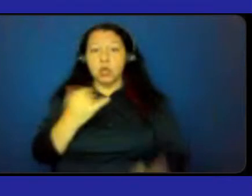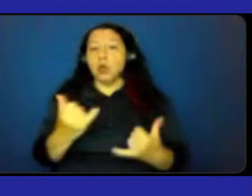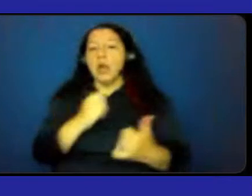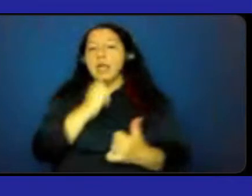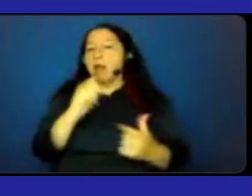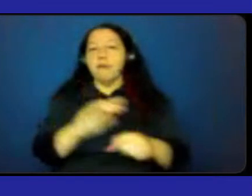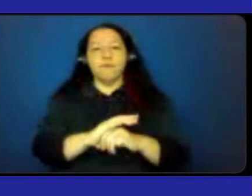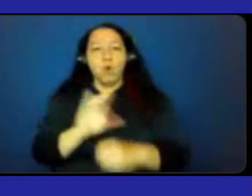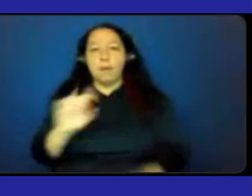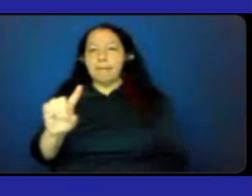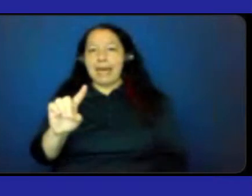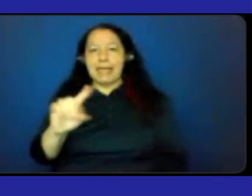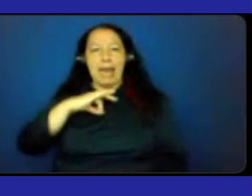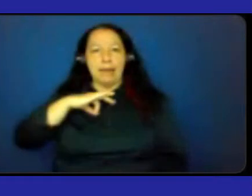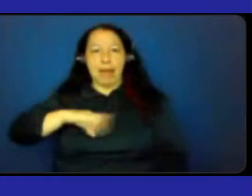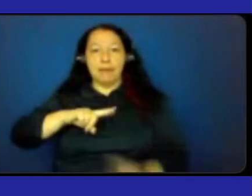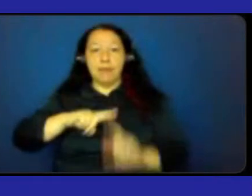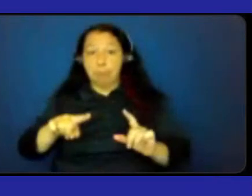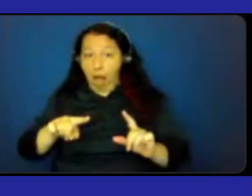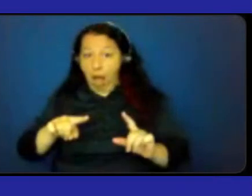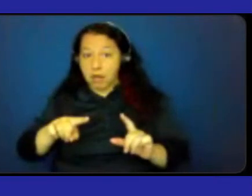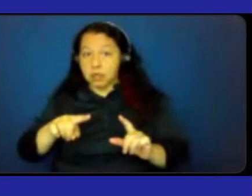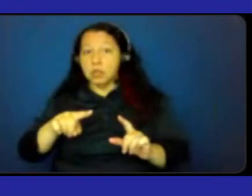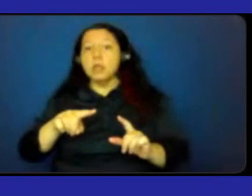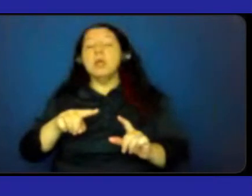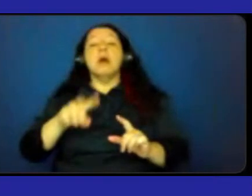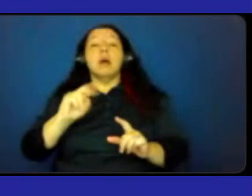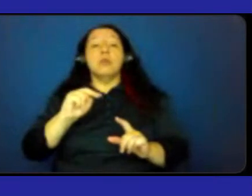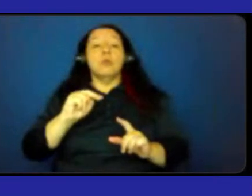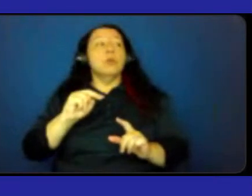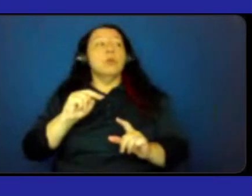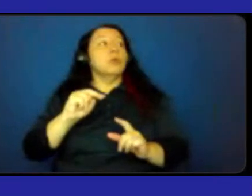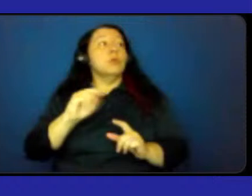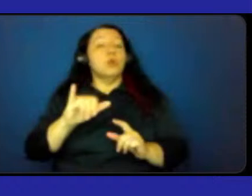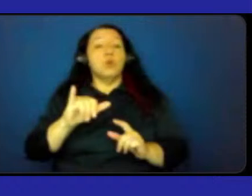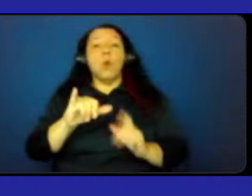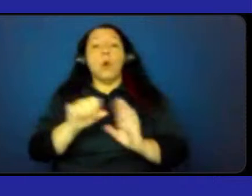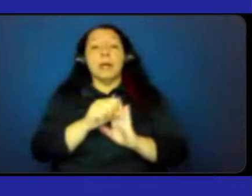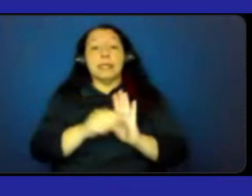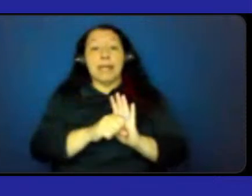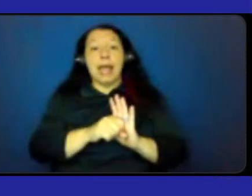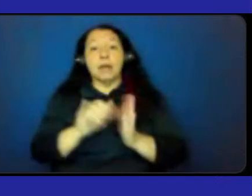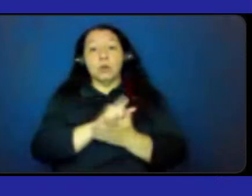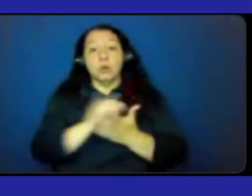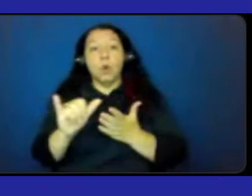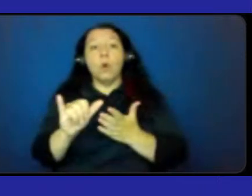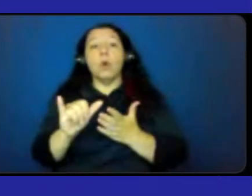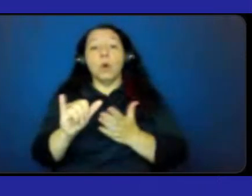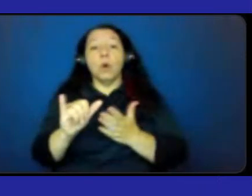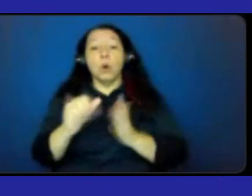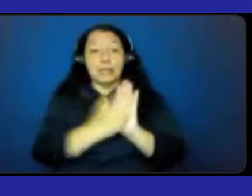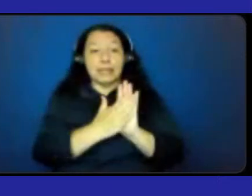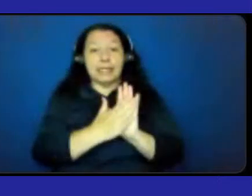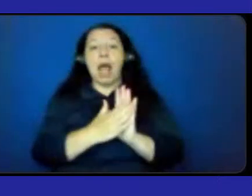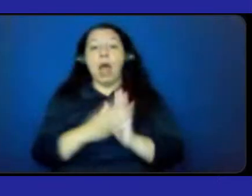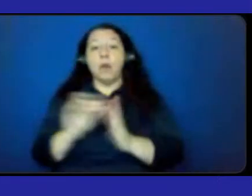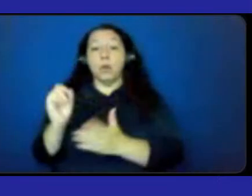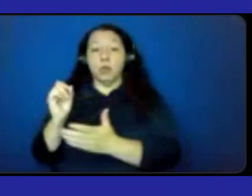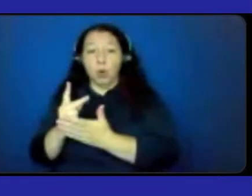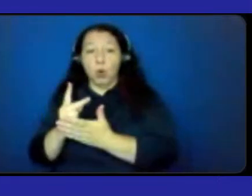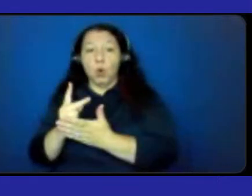York State elicited and Metro Plus submitted and was approved to provide medically tailored meals to